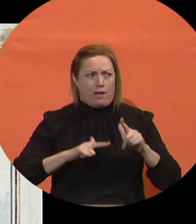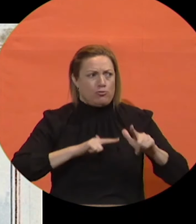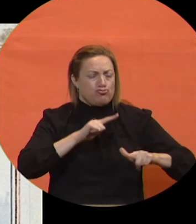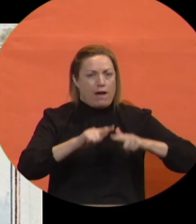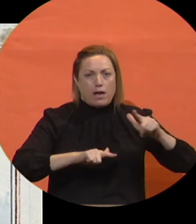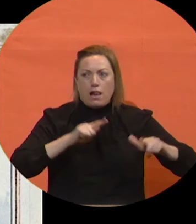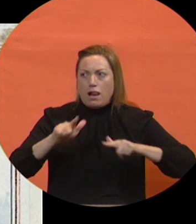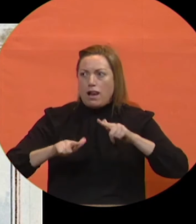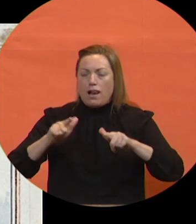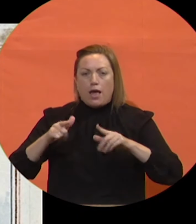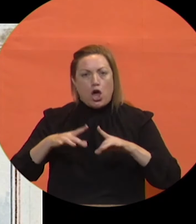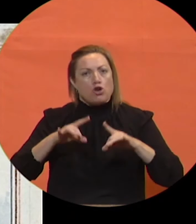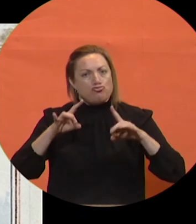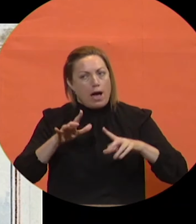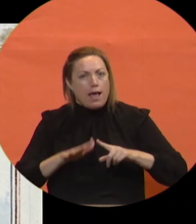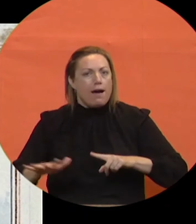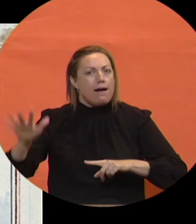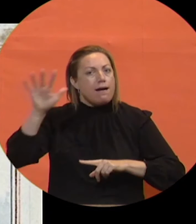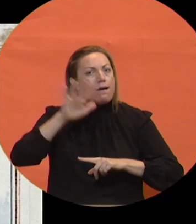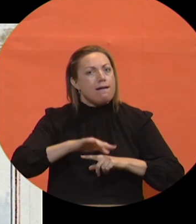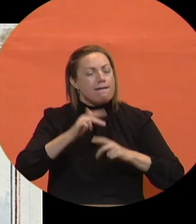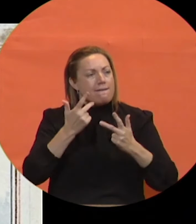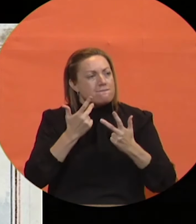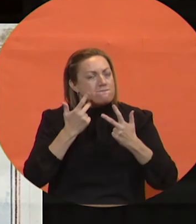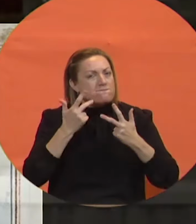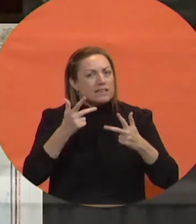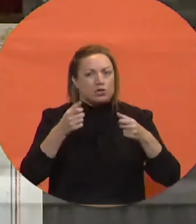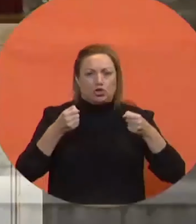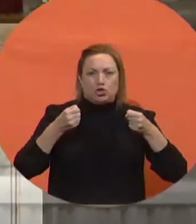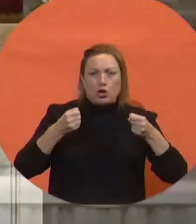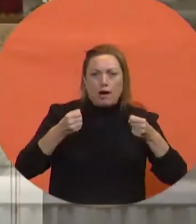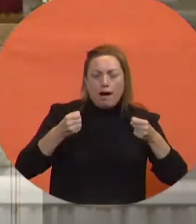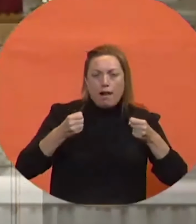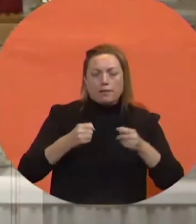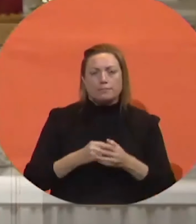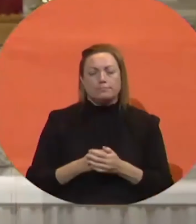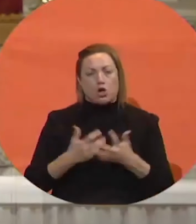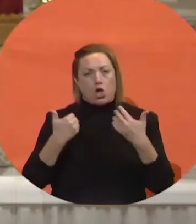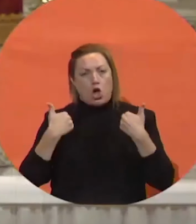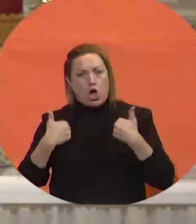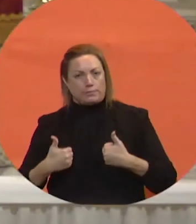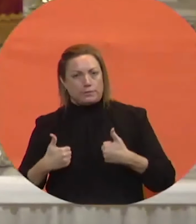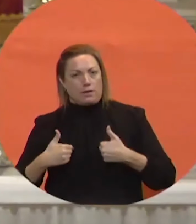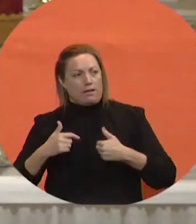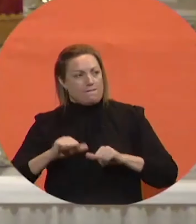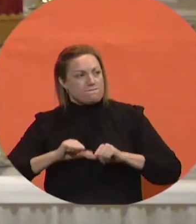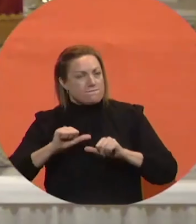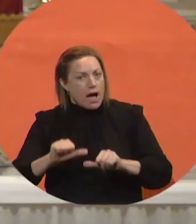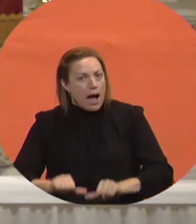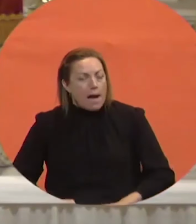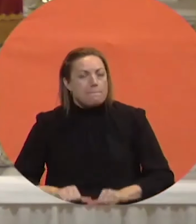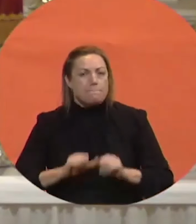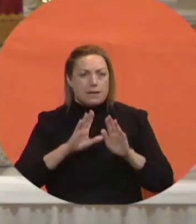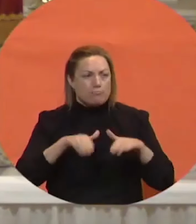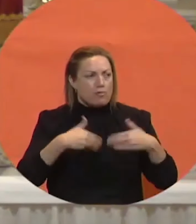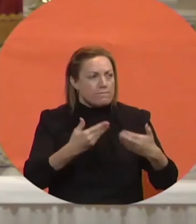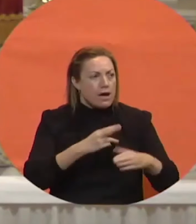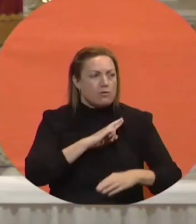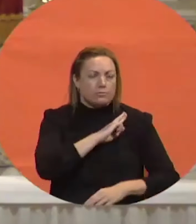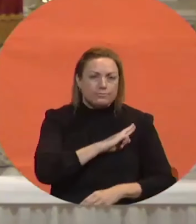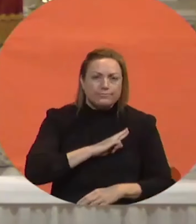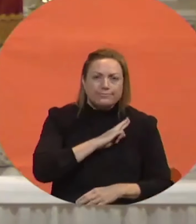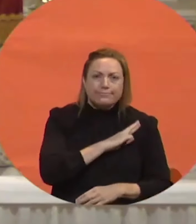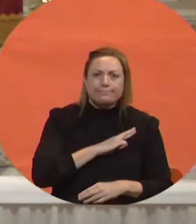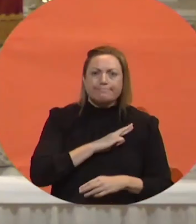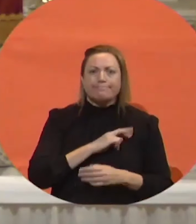country, visiting prisons, hospitals and farms, providing sacraments, counselling